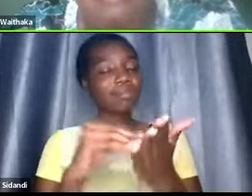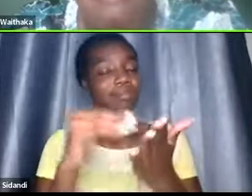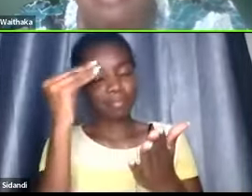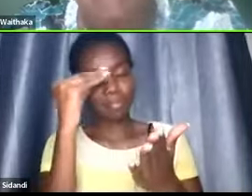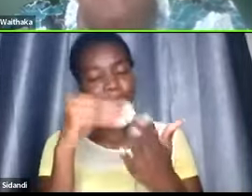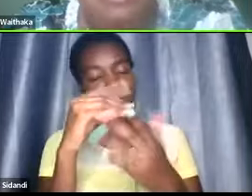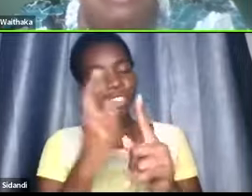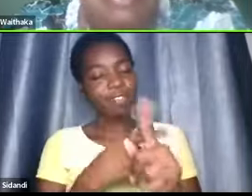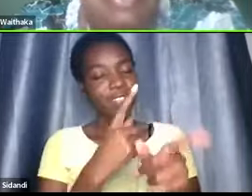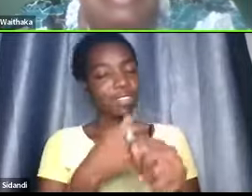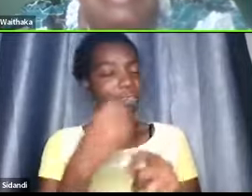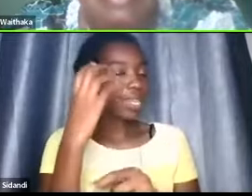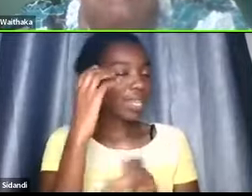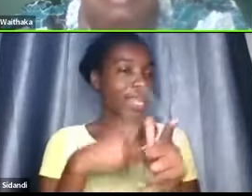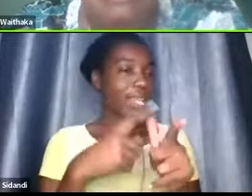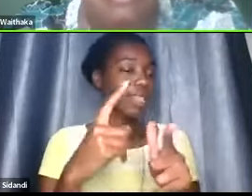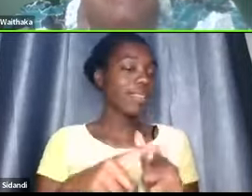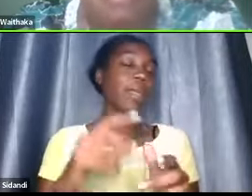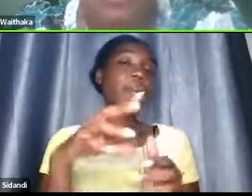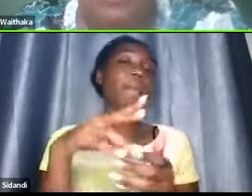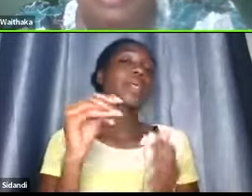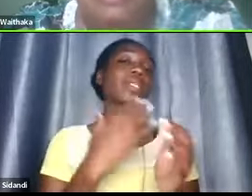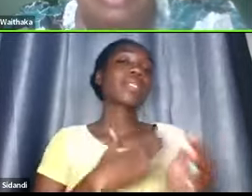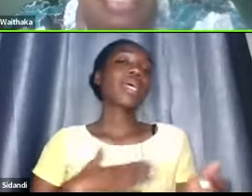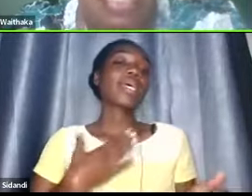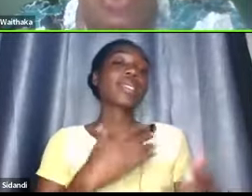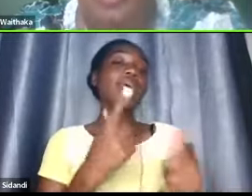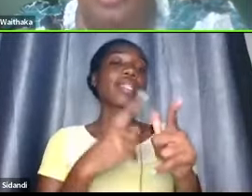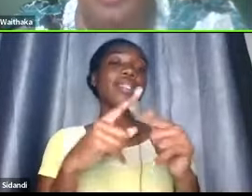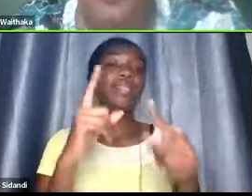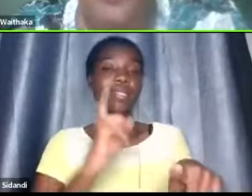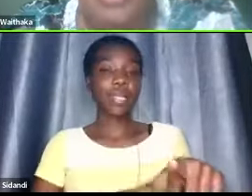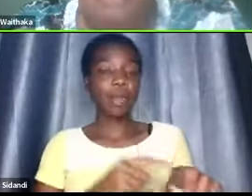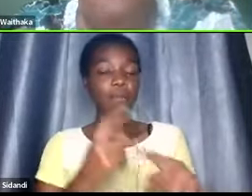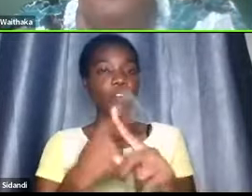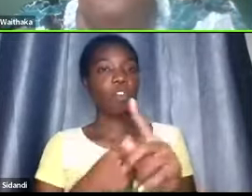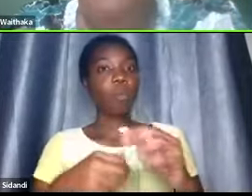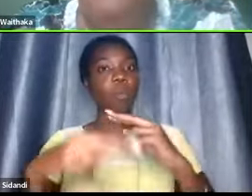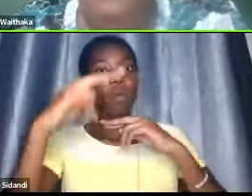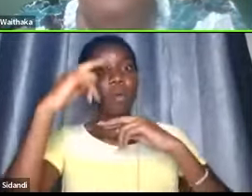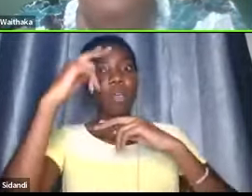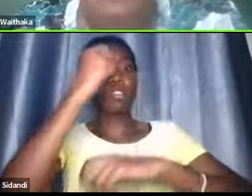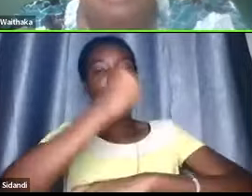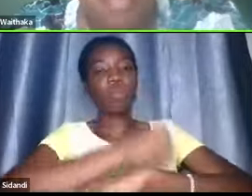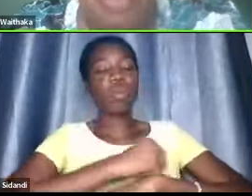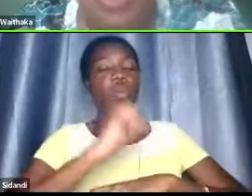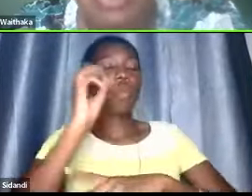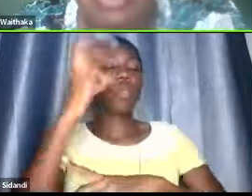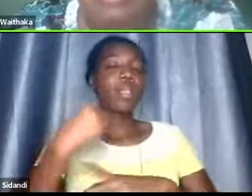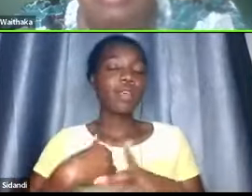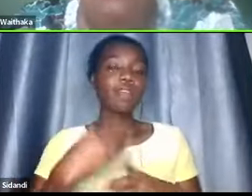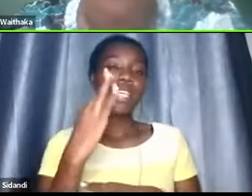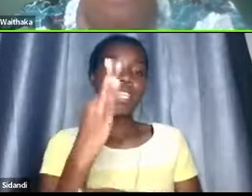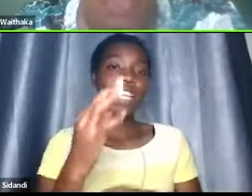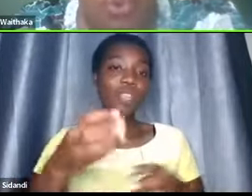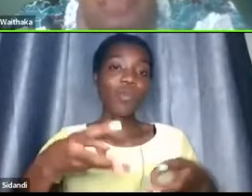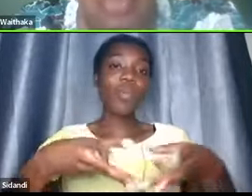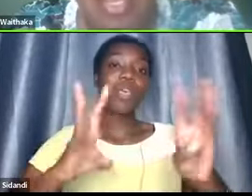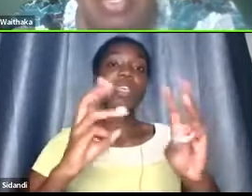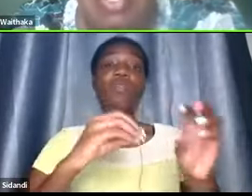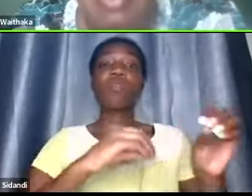there. Then they can pick the sciences, and then by the time they're going to the senior school, we have the 3 pathways that they move